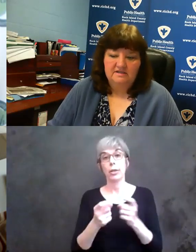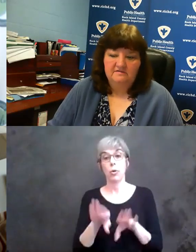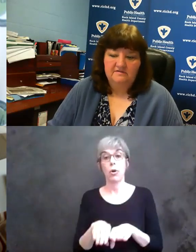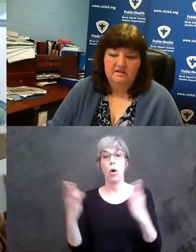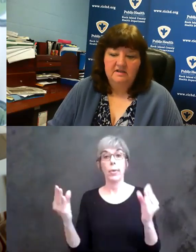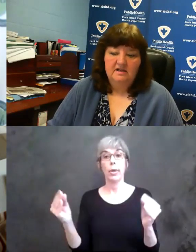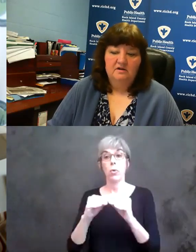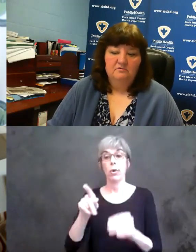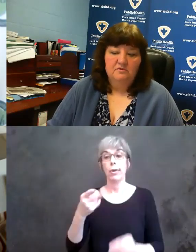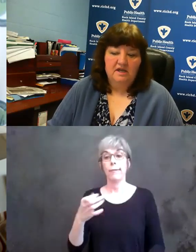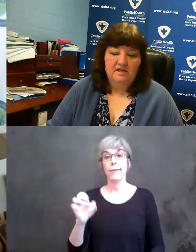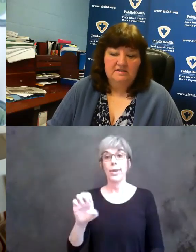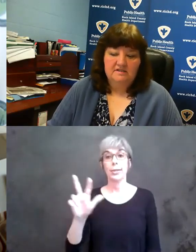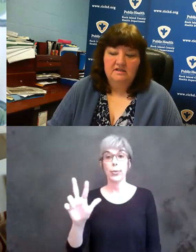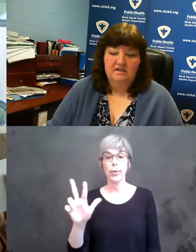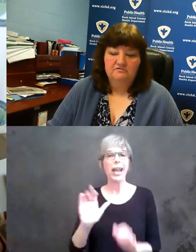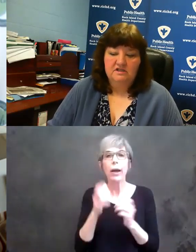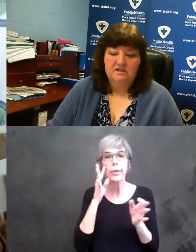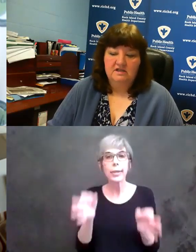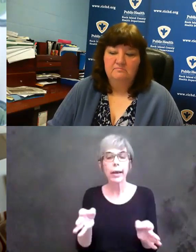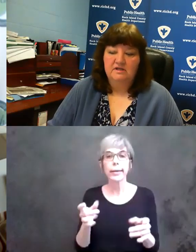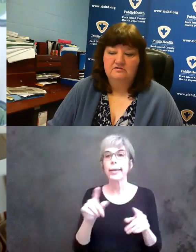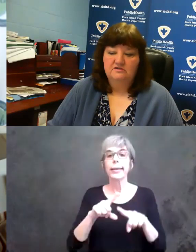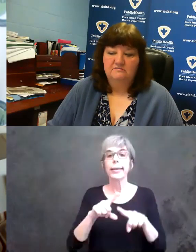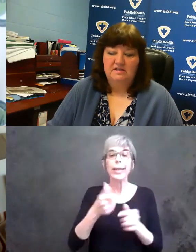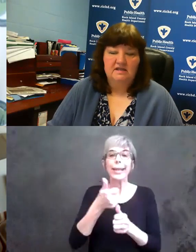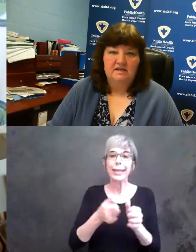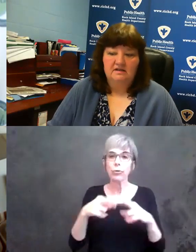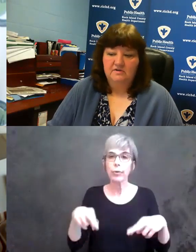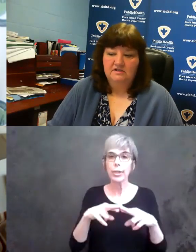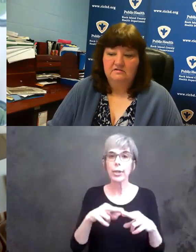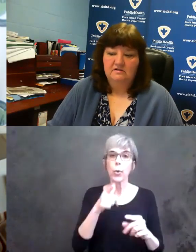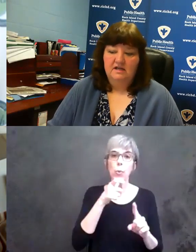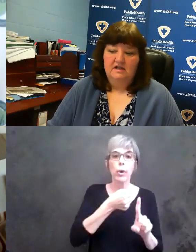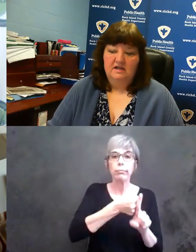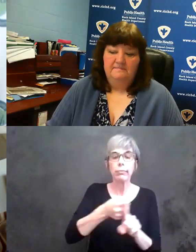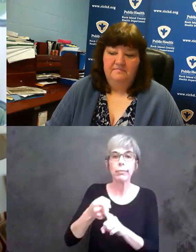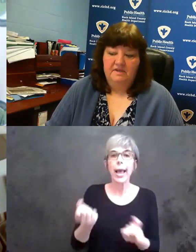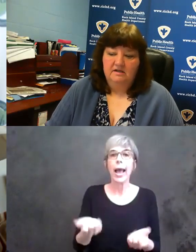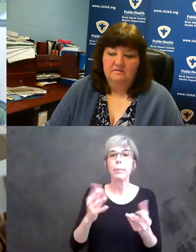COVID-19 positivity rates in each region and measures of maintaining regional